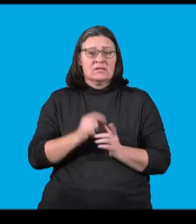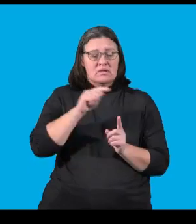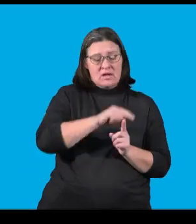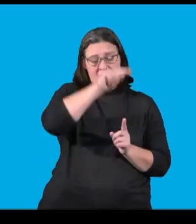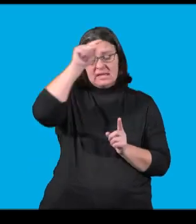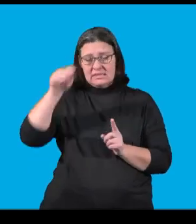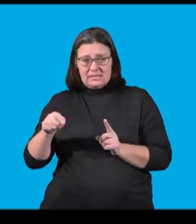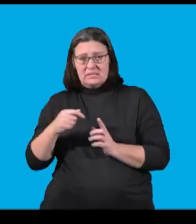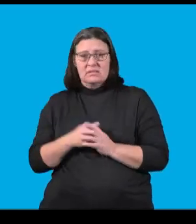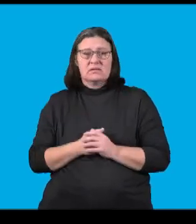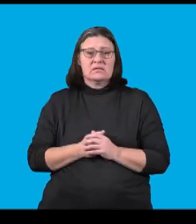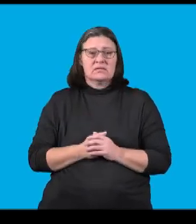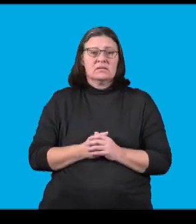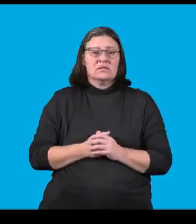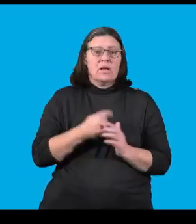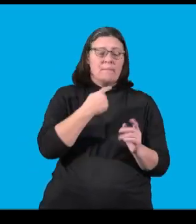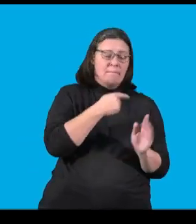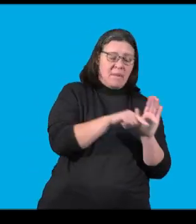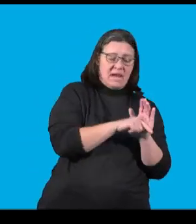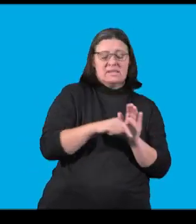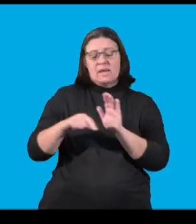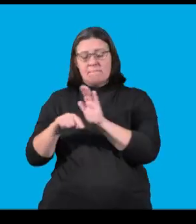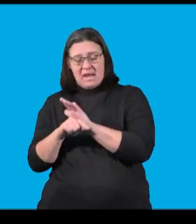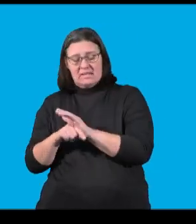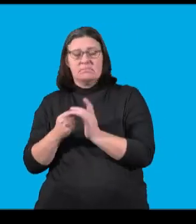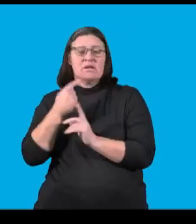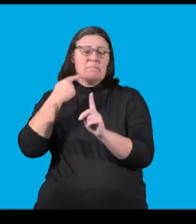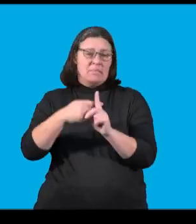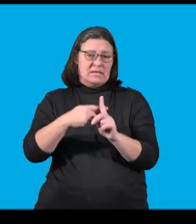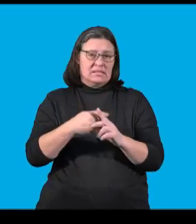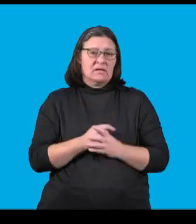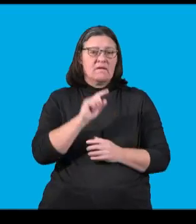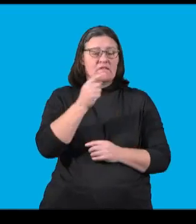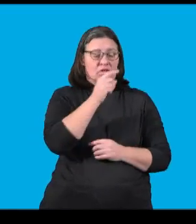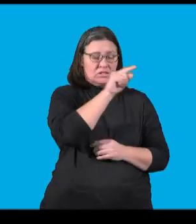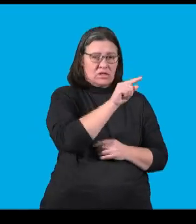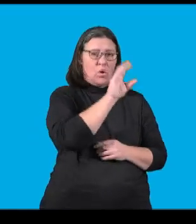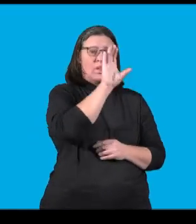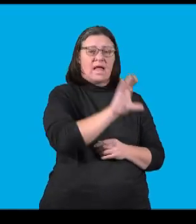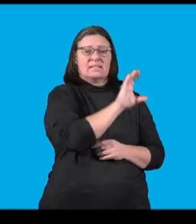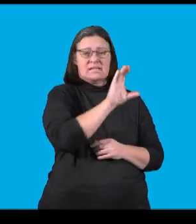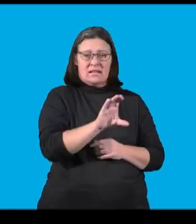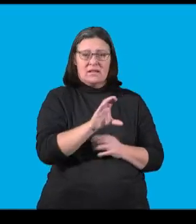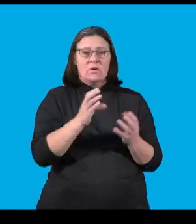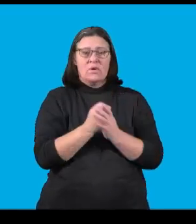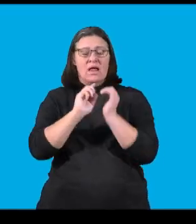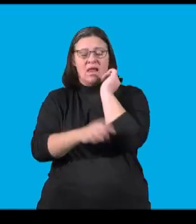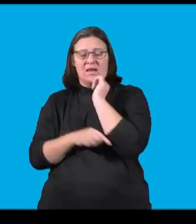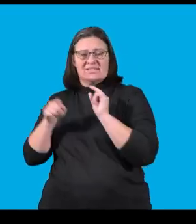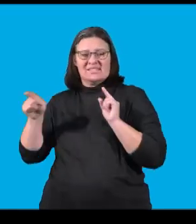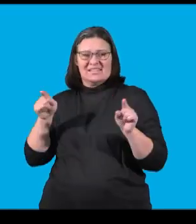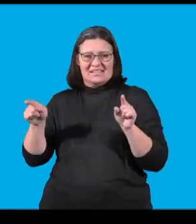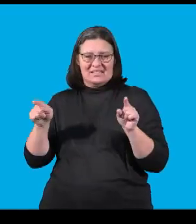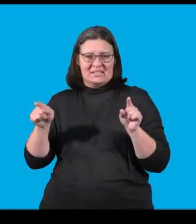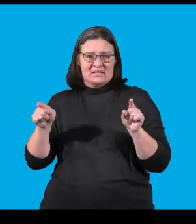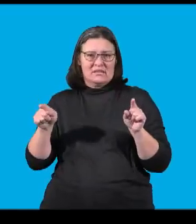this negative into the bracket. A minus times a minus is a plus. And what you'll see will happen is this first term will cancel out with